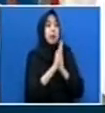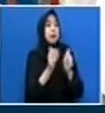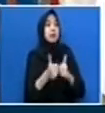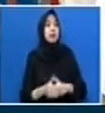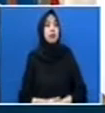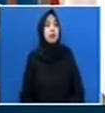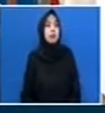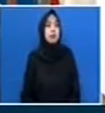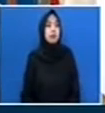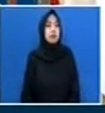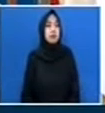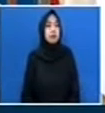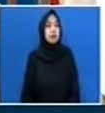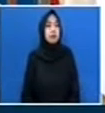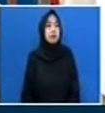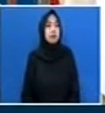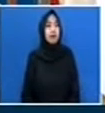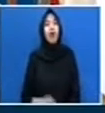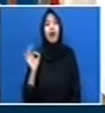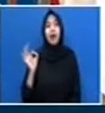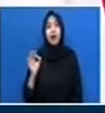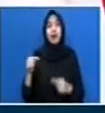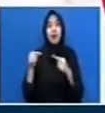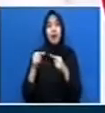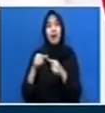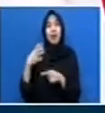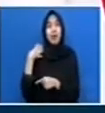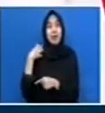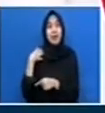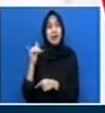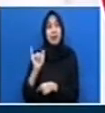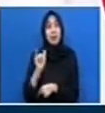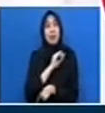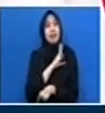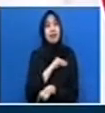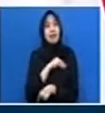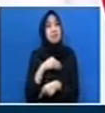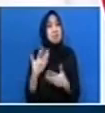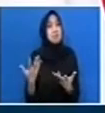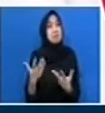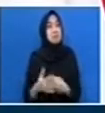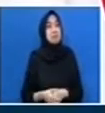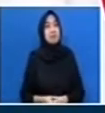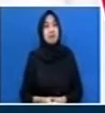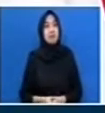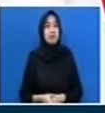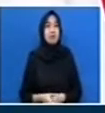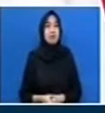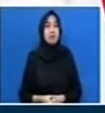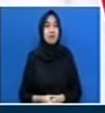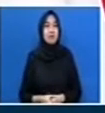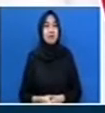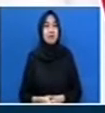want. Talking about the humanitarian issues, how does the state see the ongoing escalation in